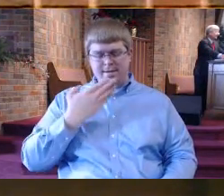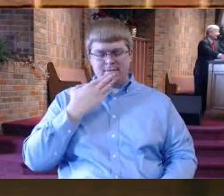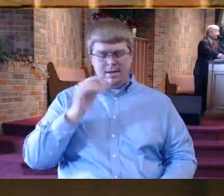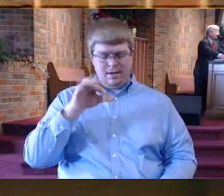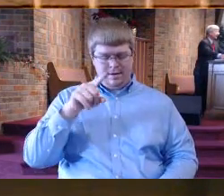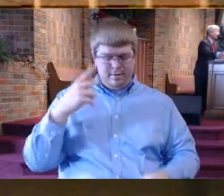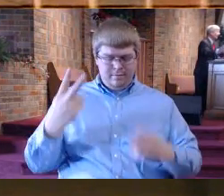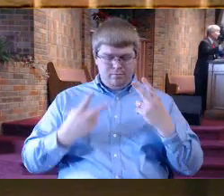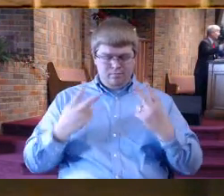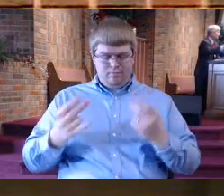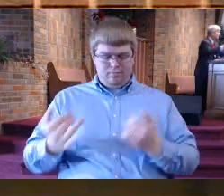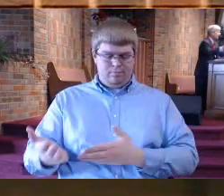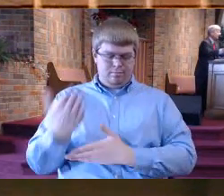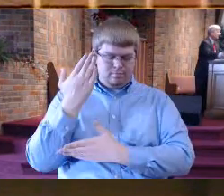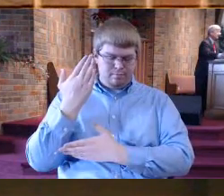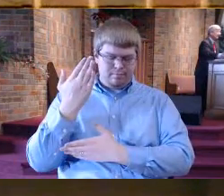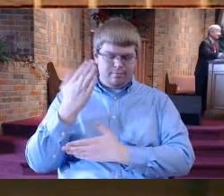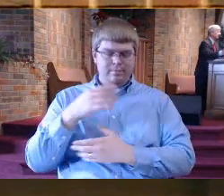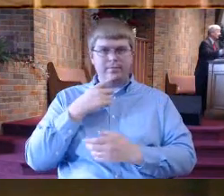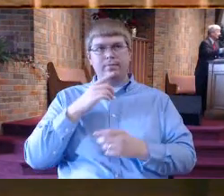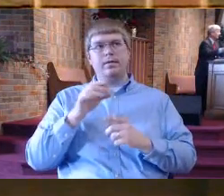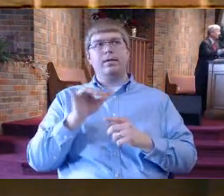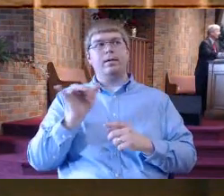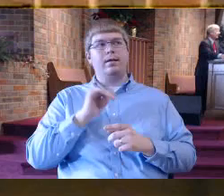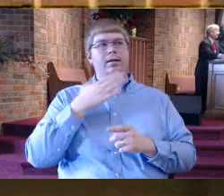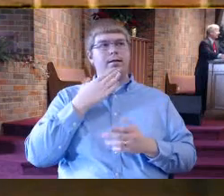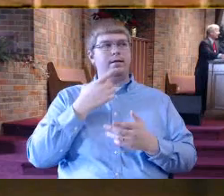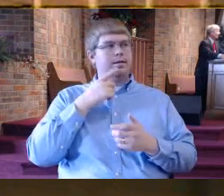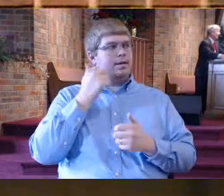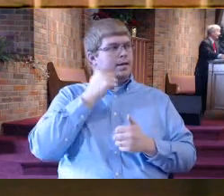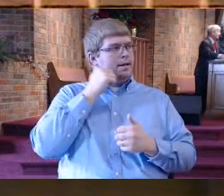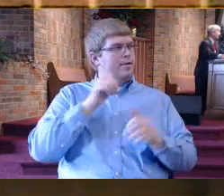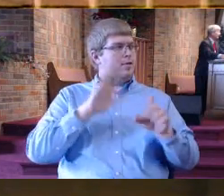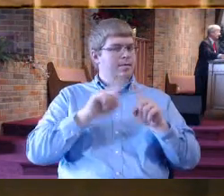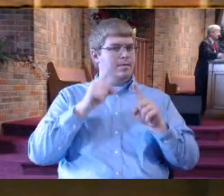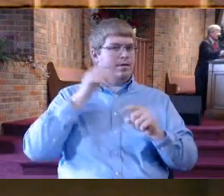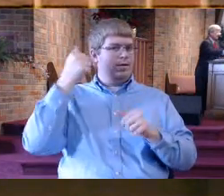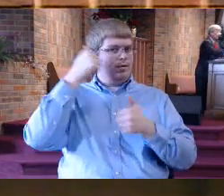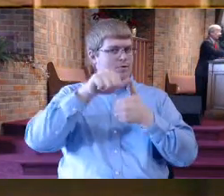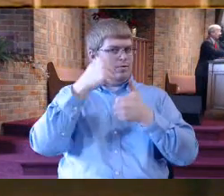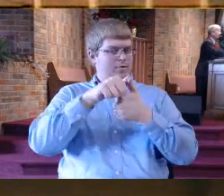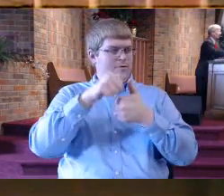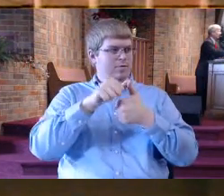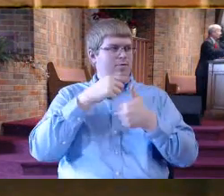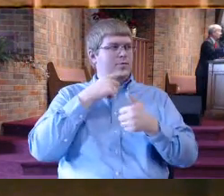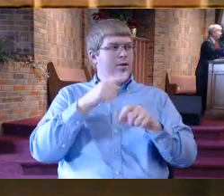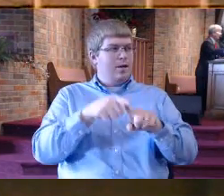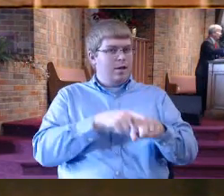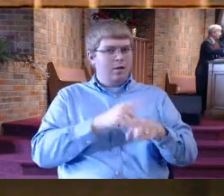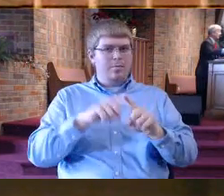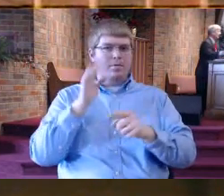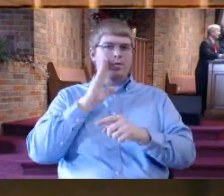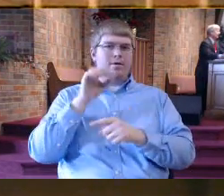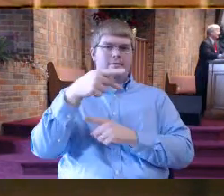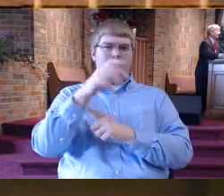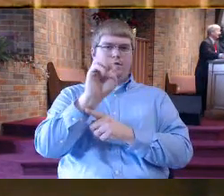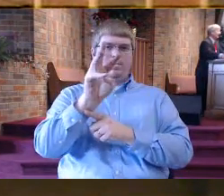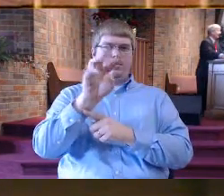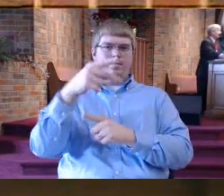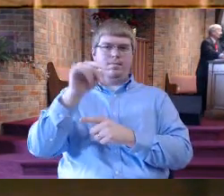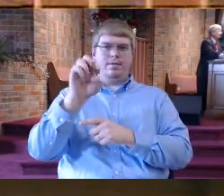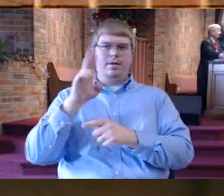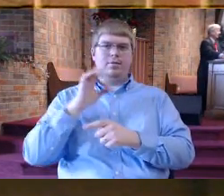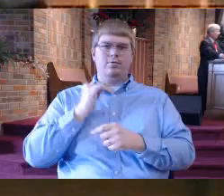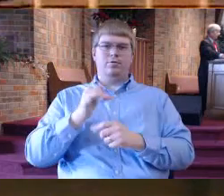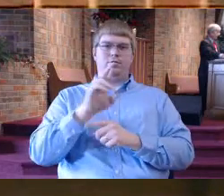And we don't mention this every Sunday, it seems like, but we need to remind ourselves that it hadn't been going on long. The pew packers that